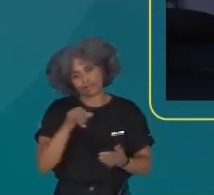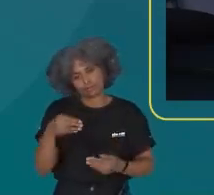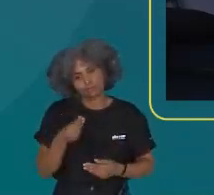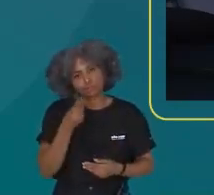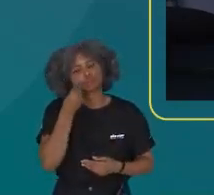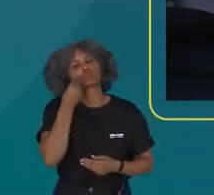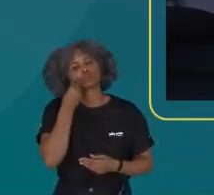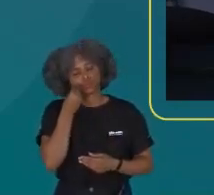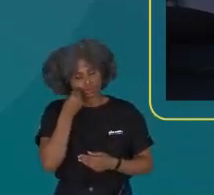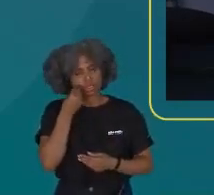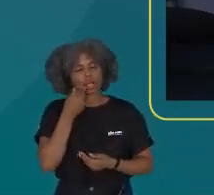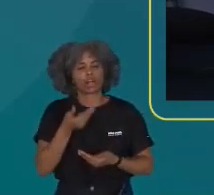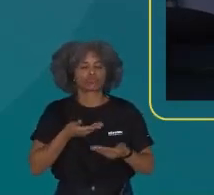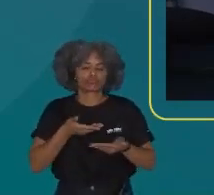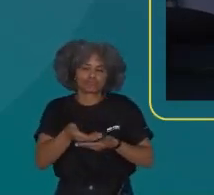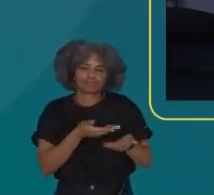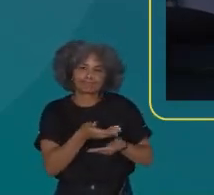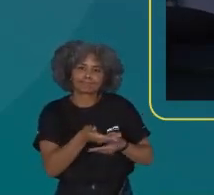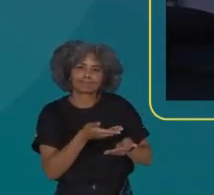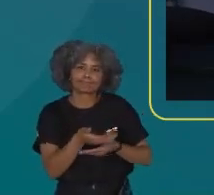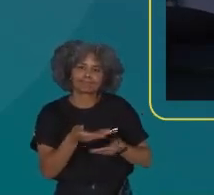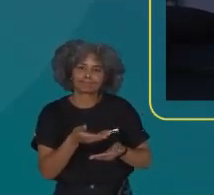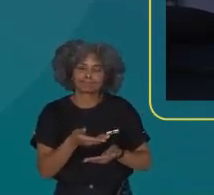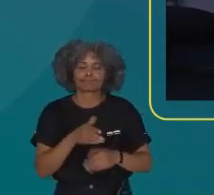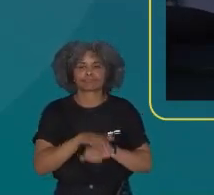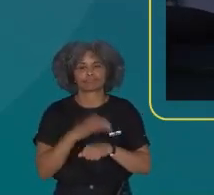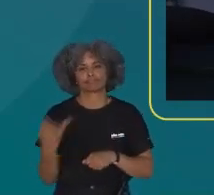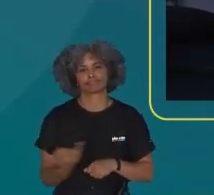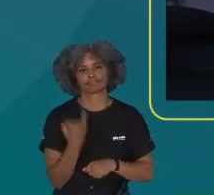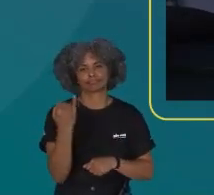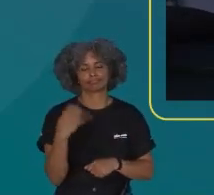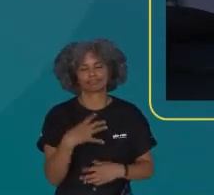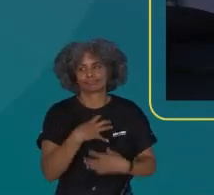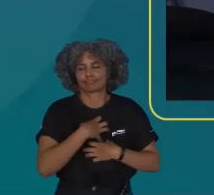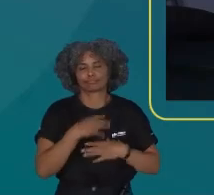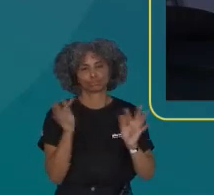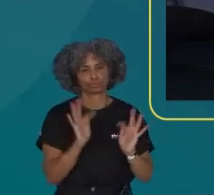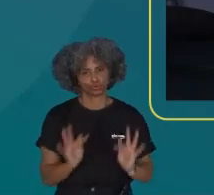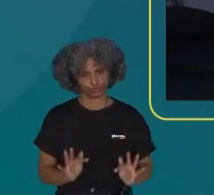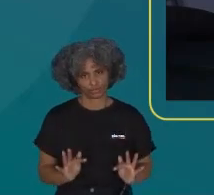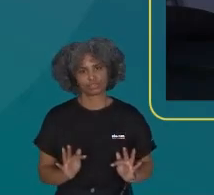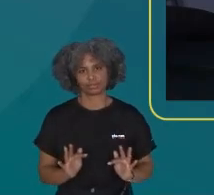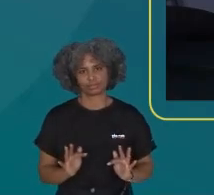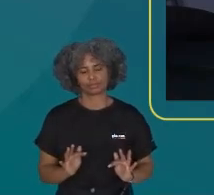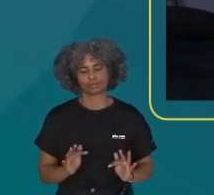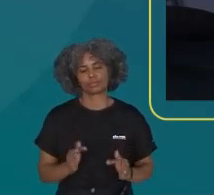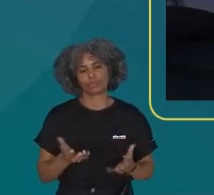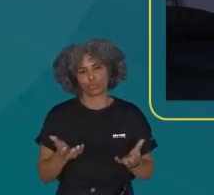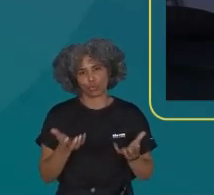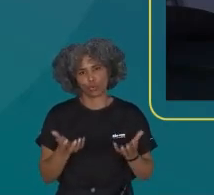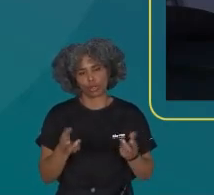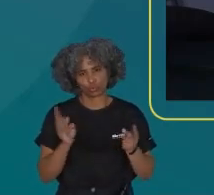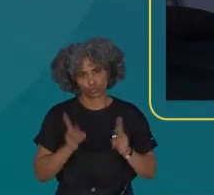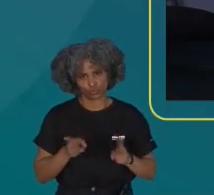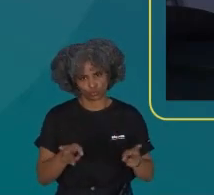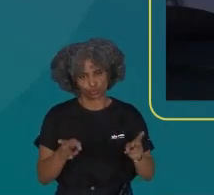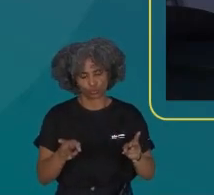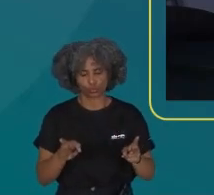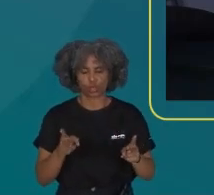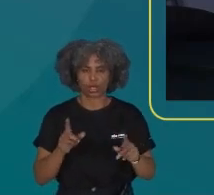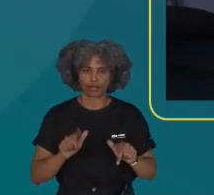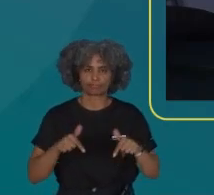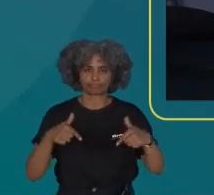we are great to be part of, and that is really important. I think that we continue doing that. Montreal is